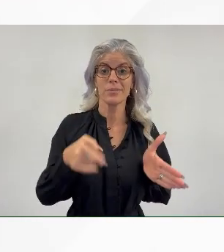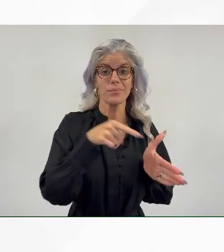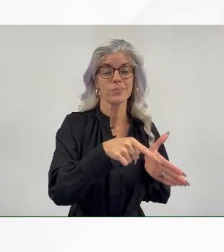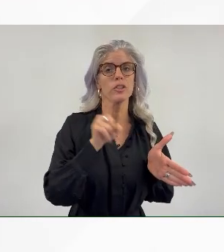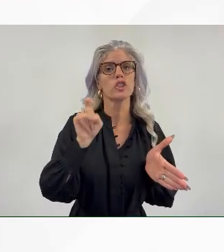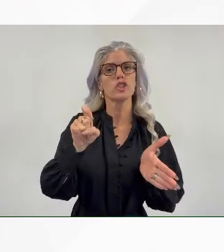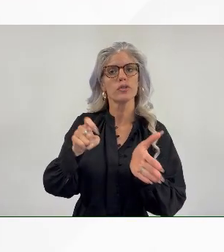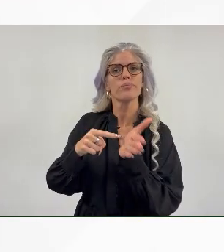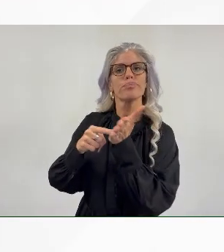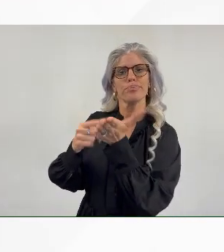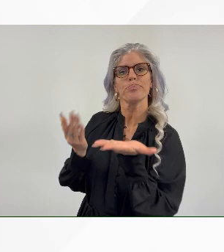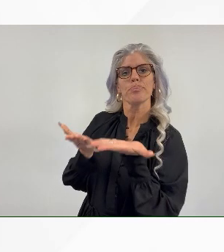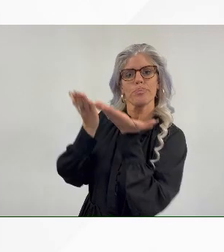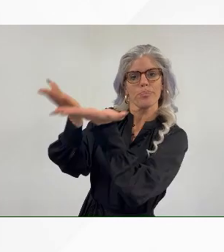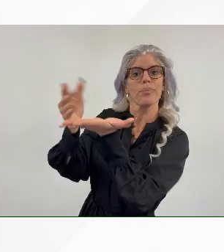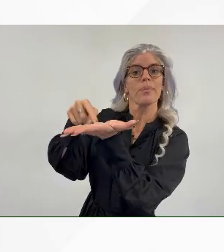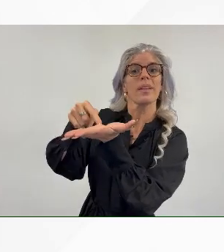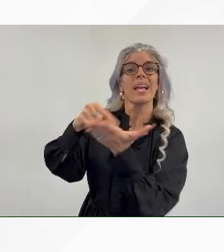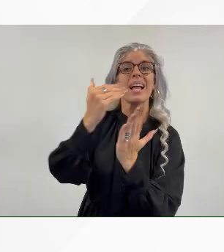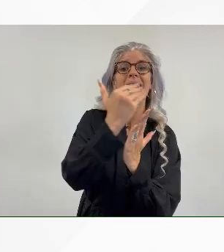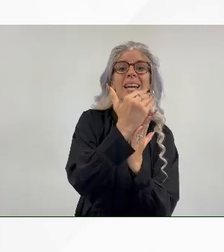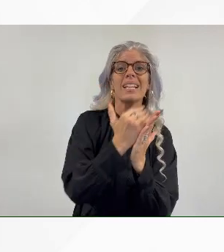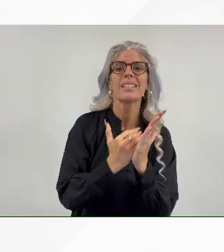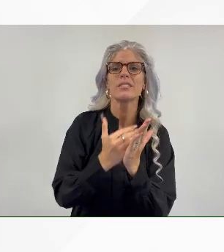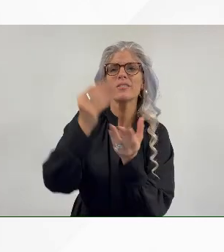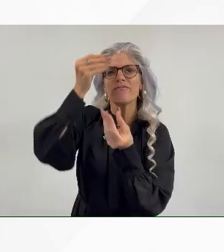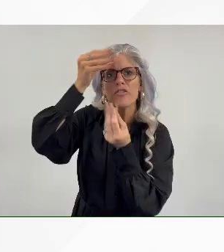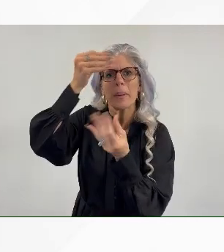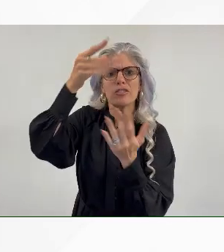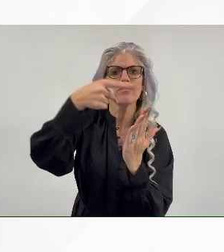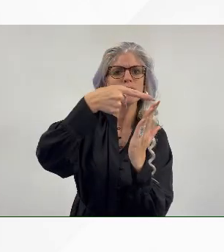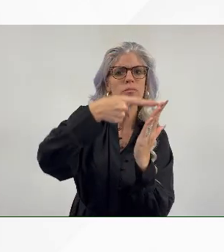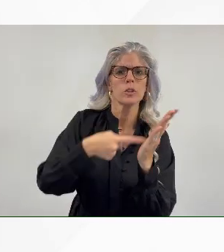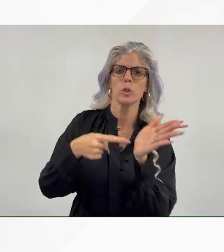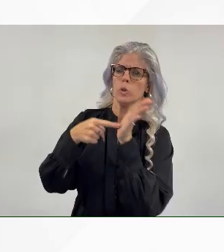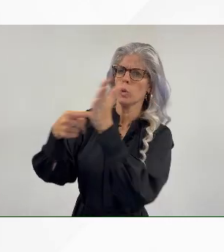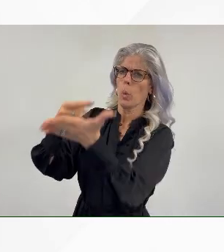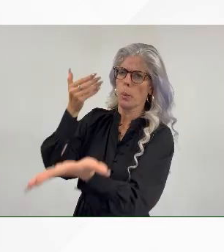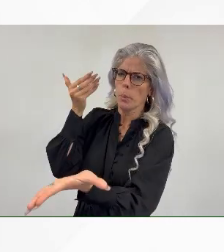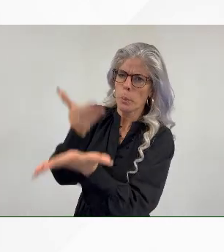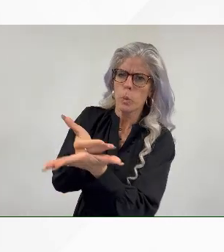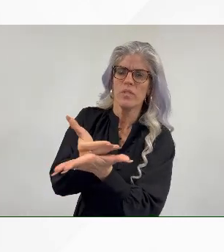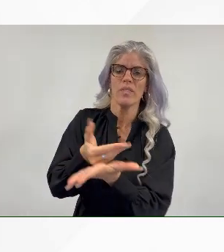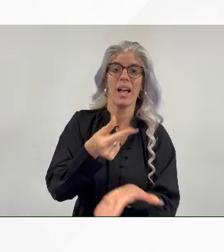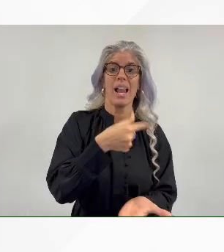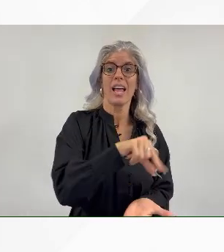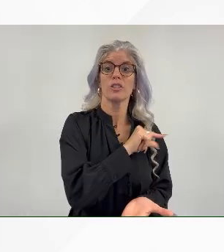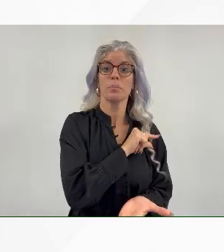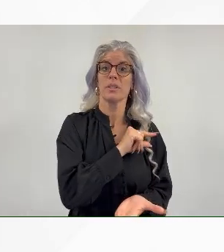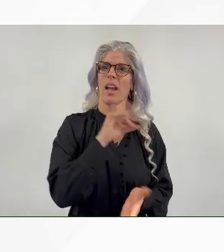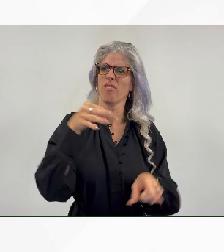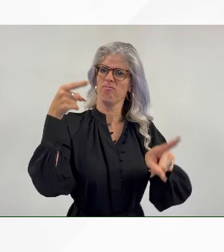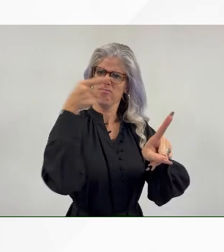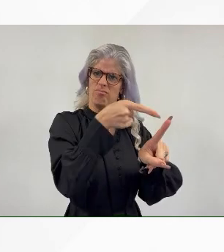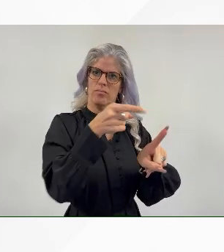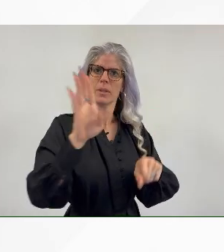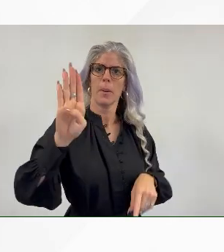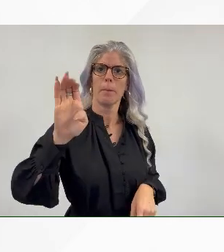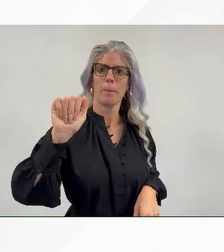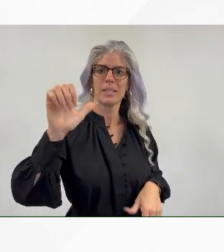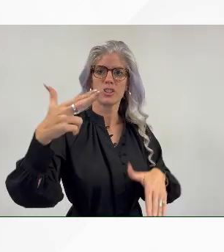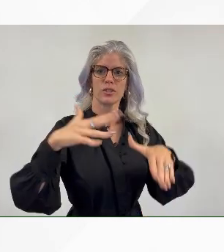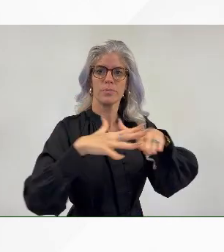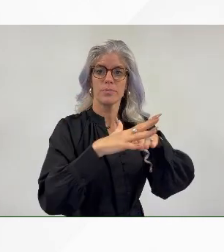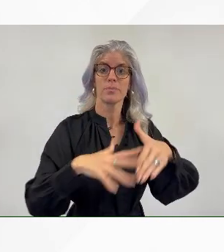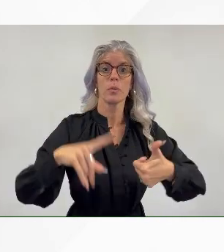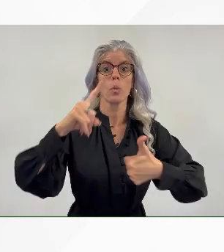Applicants should provide the following information to support eligibility of a beach: all design studies, plans, construction documents, and as-built for